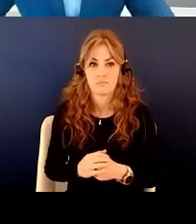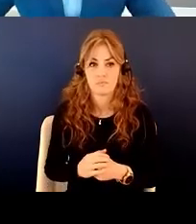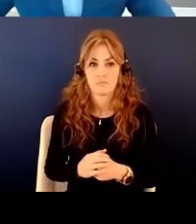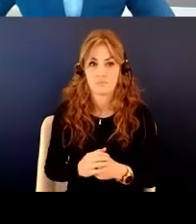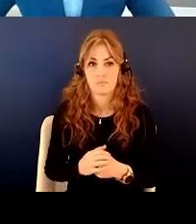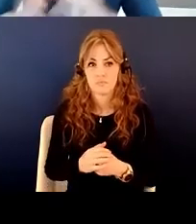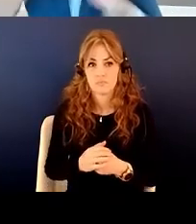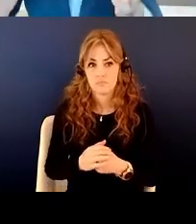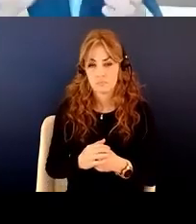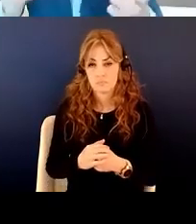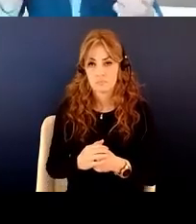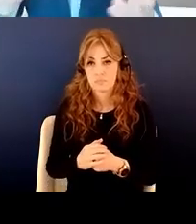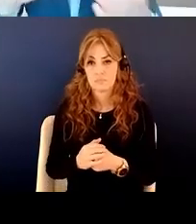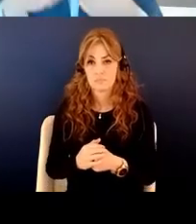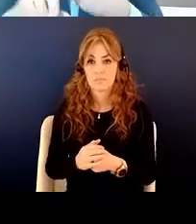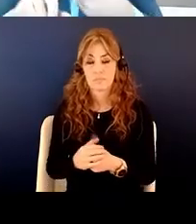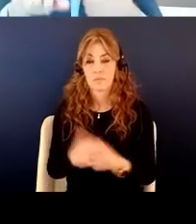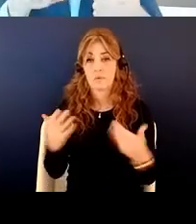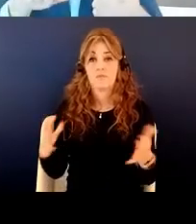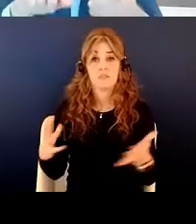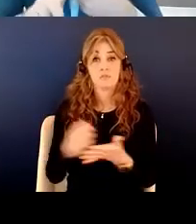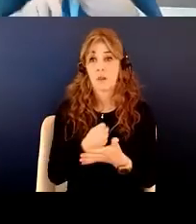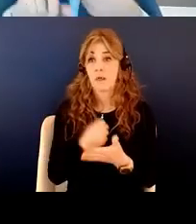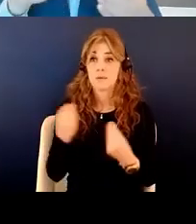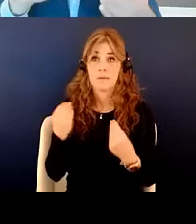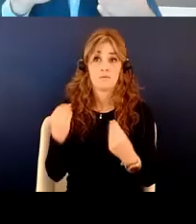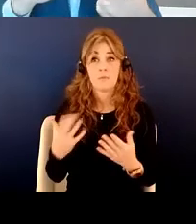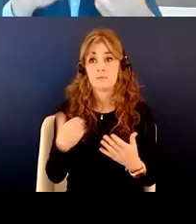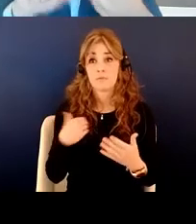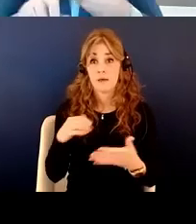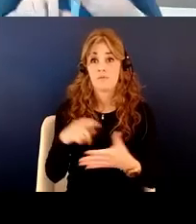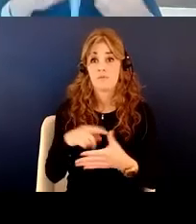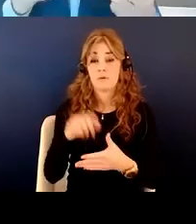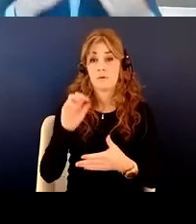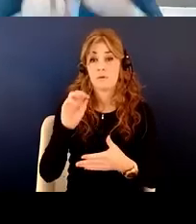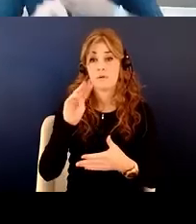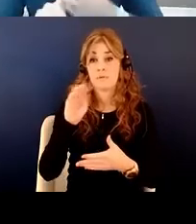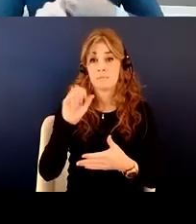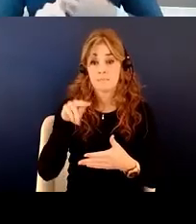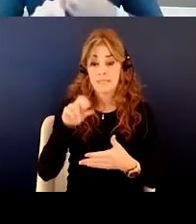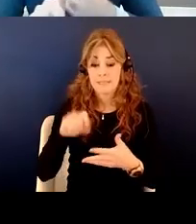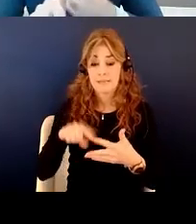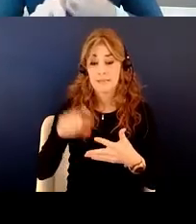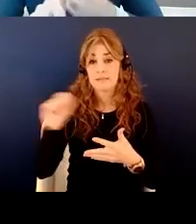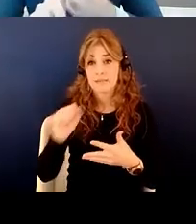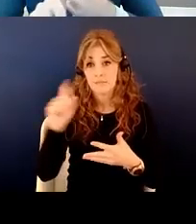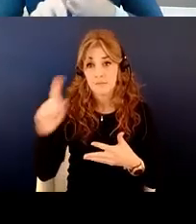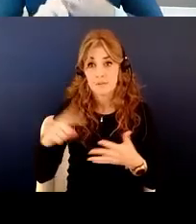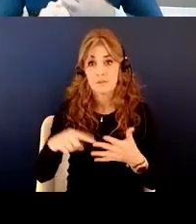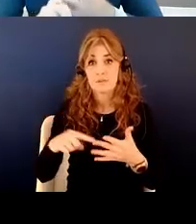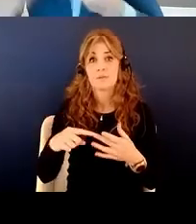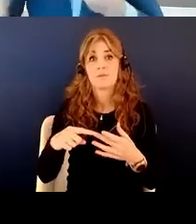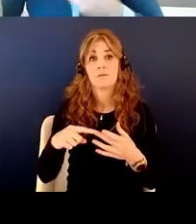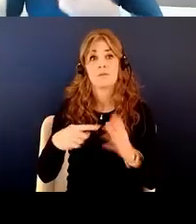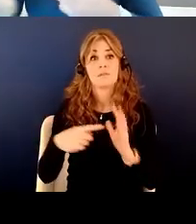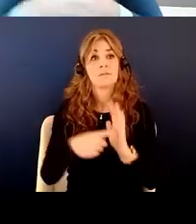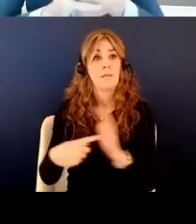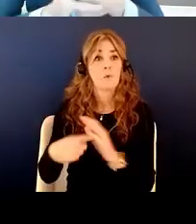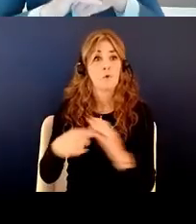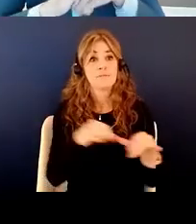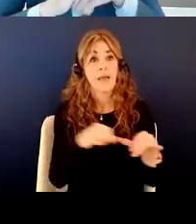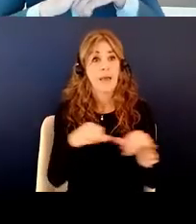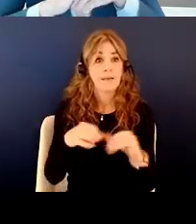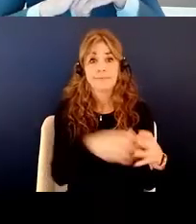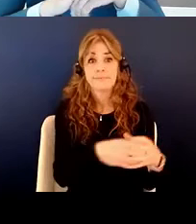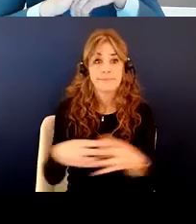And then once we have all the information, once we have the means, the standard deviations, and the sample sizes, we can go ahead and apply